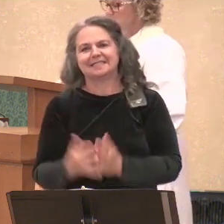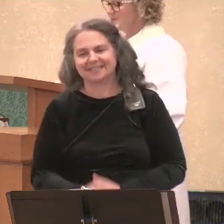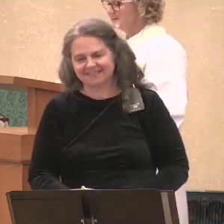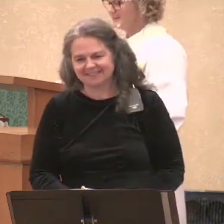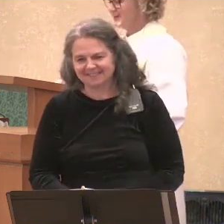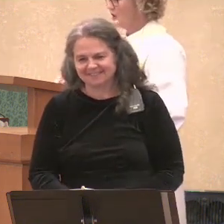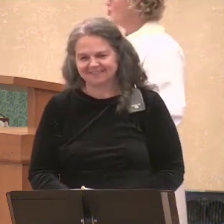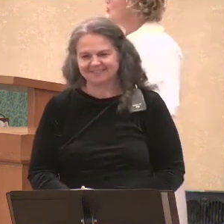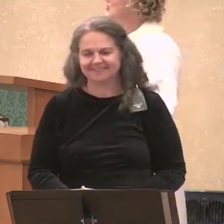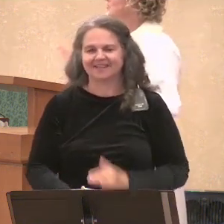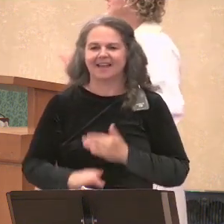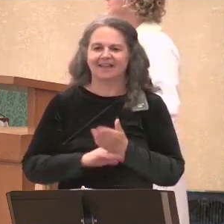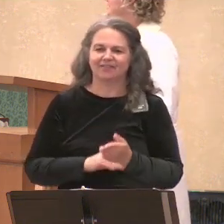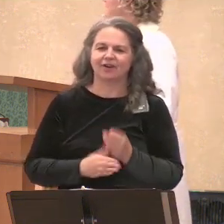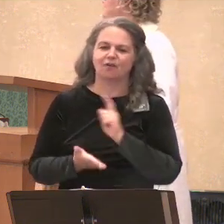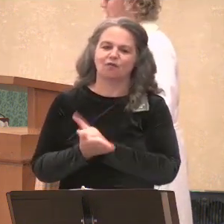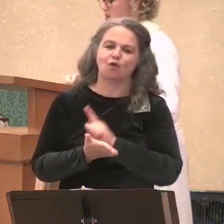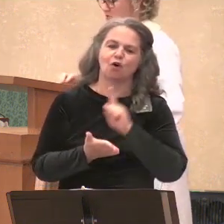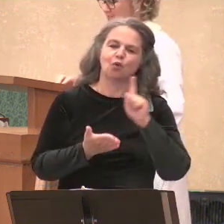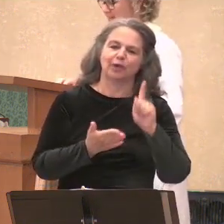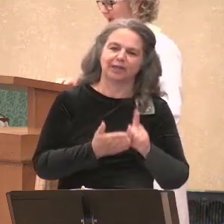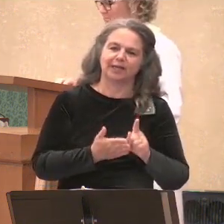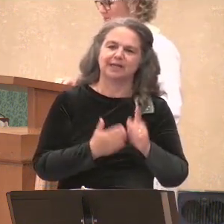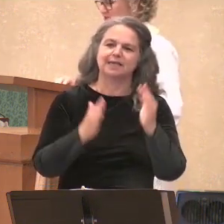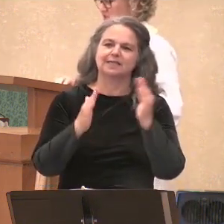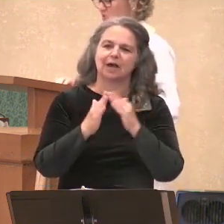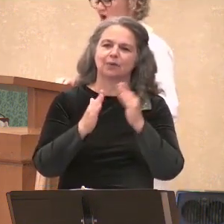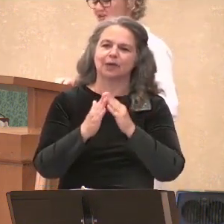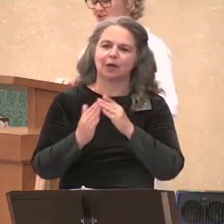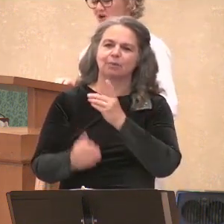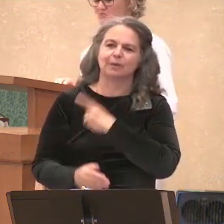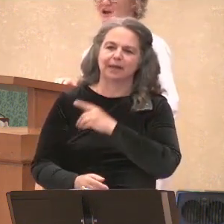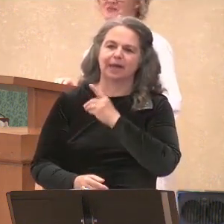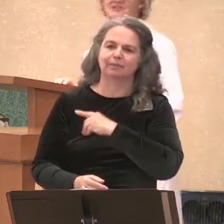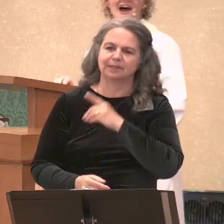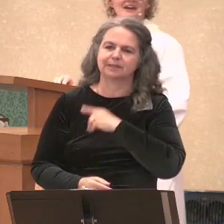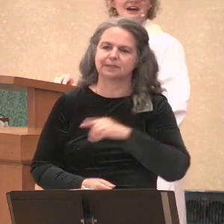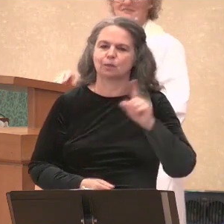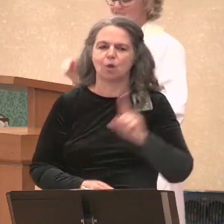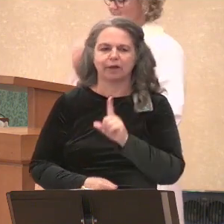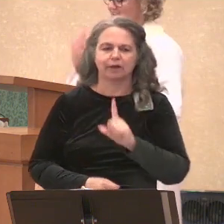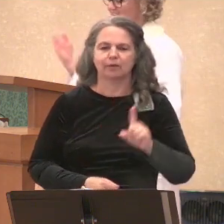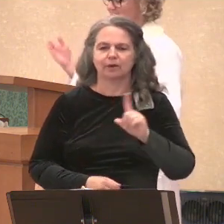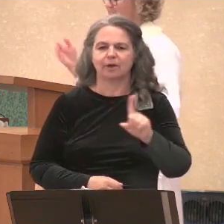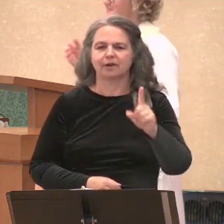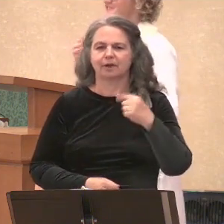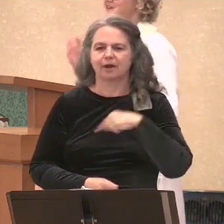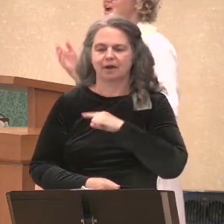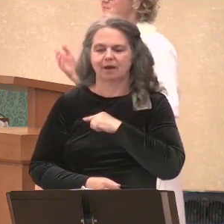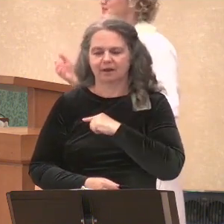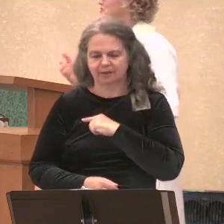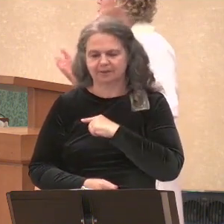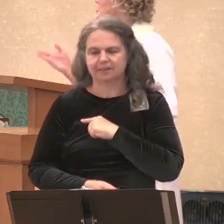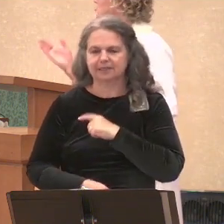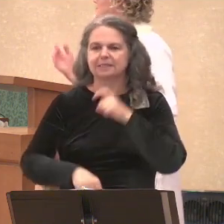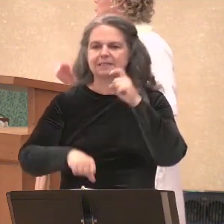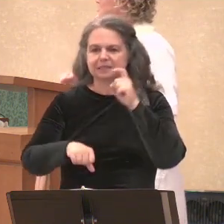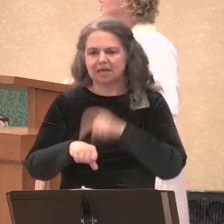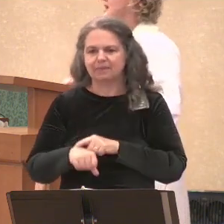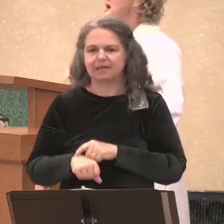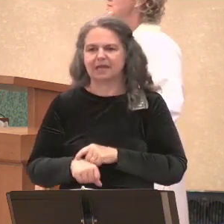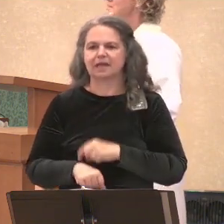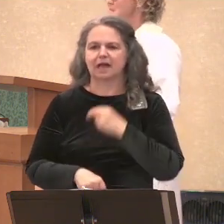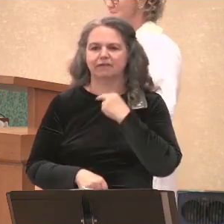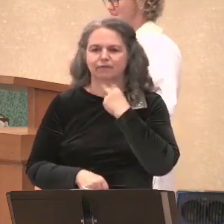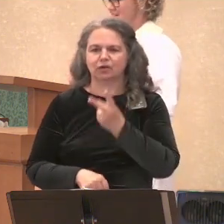After spending a whole week in downtown Minneapolis walking around, I have that cadence, the timing, and the tone of